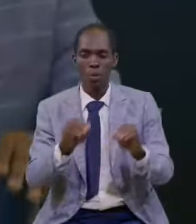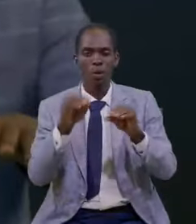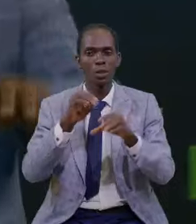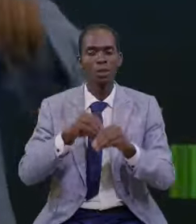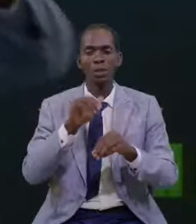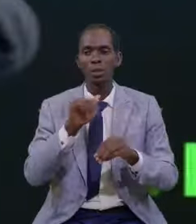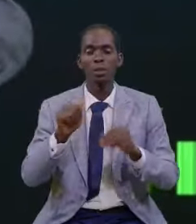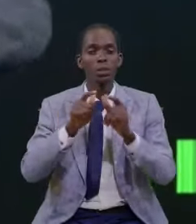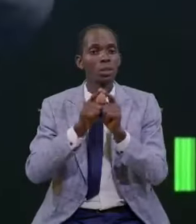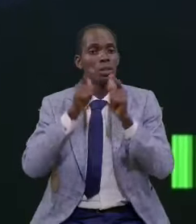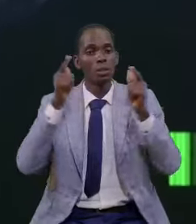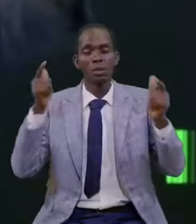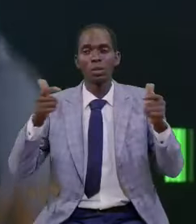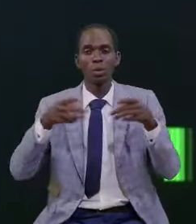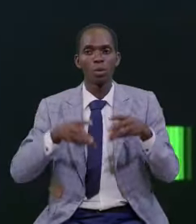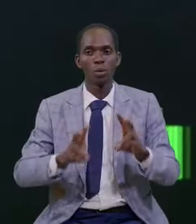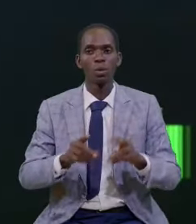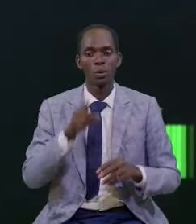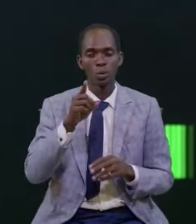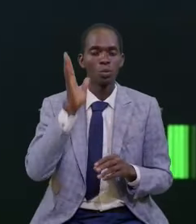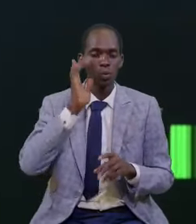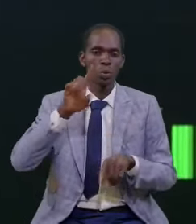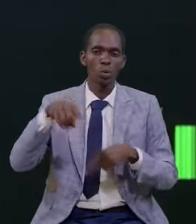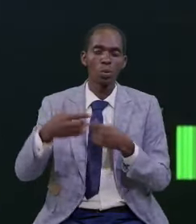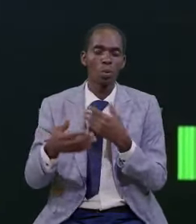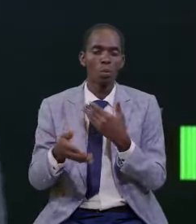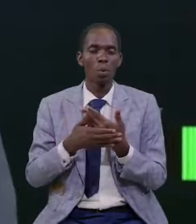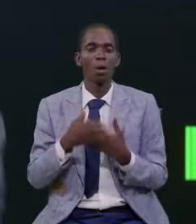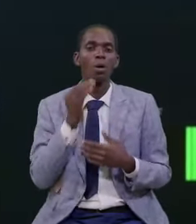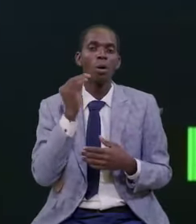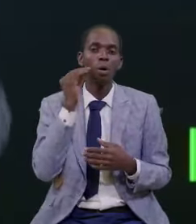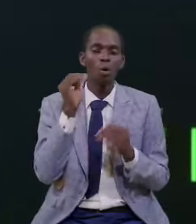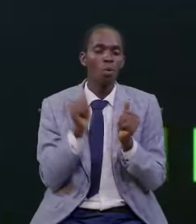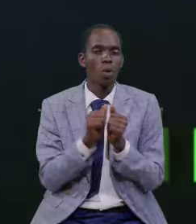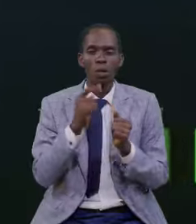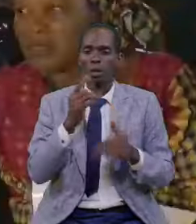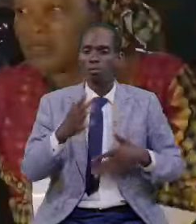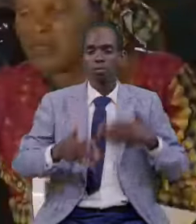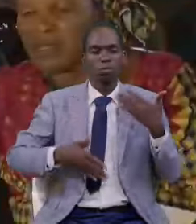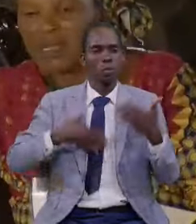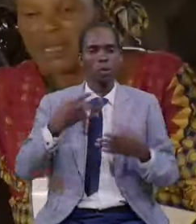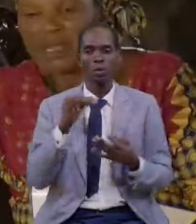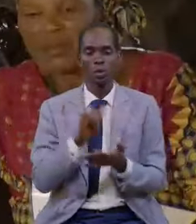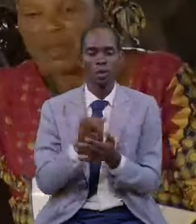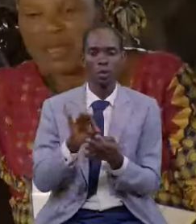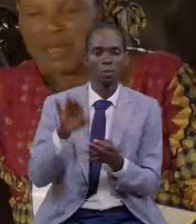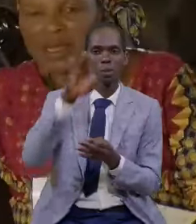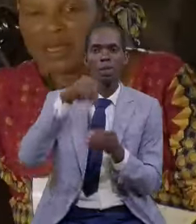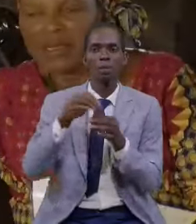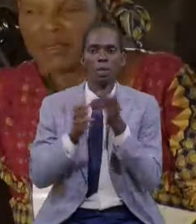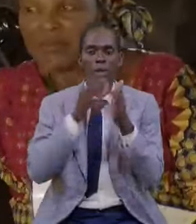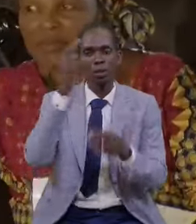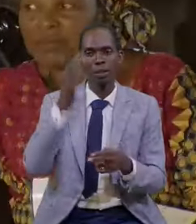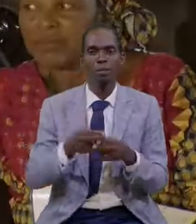unprecedented manner. You'll go back home with the joy of that Spirit in Jesus' name. Look